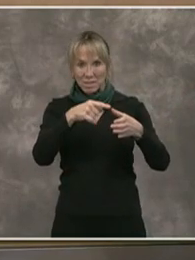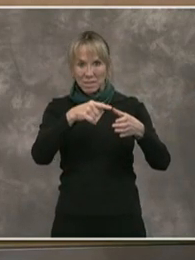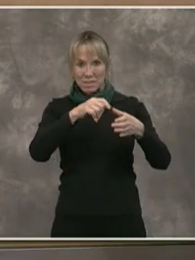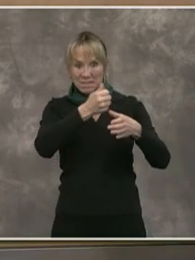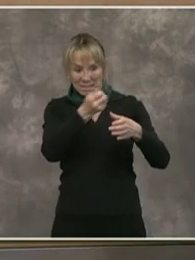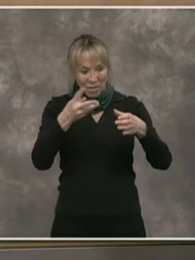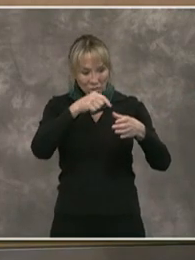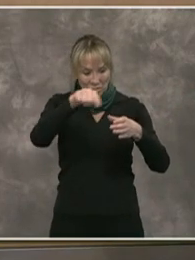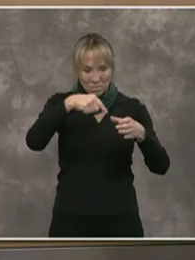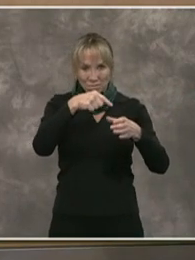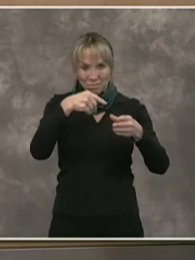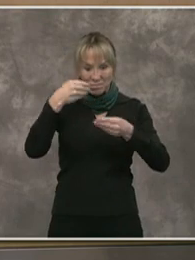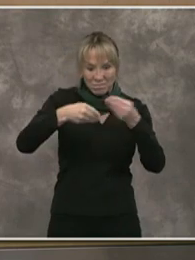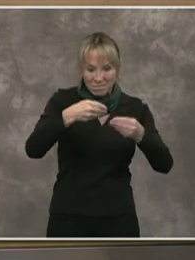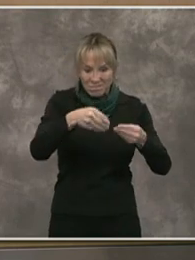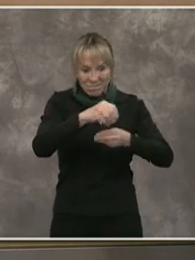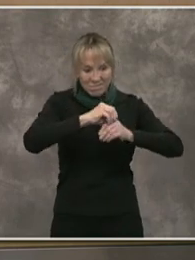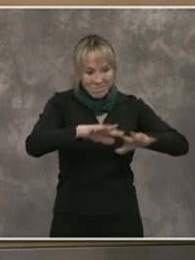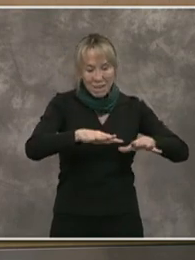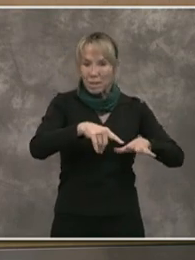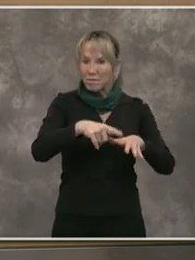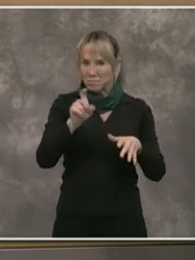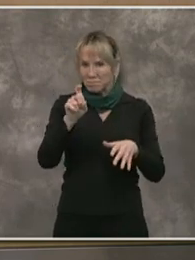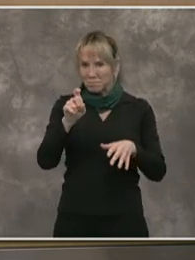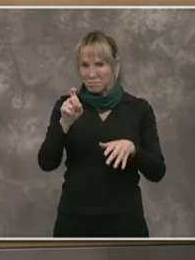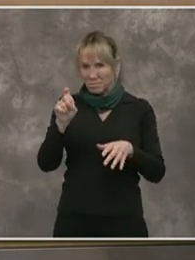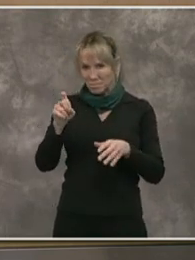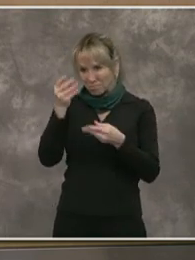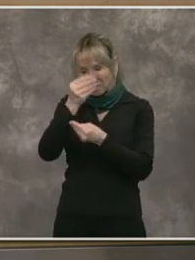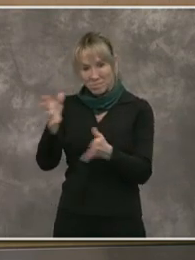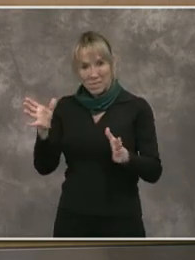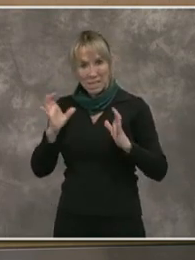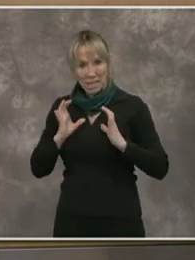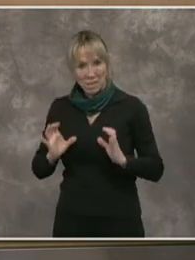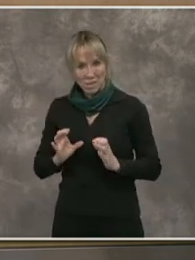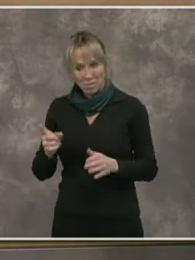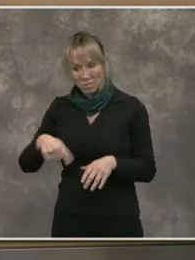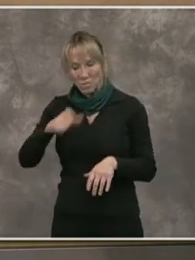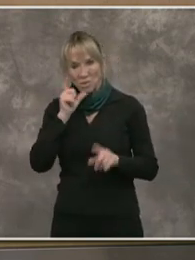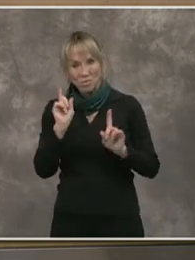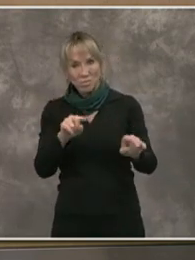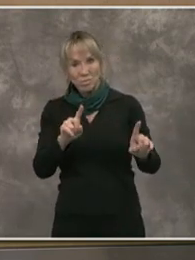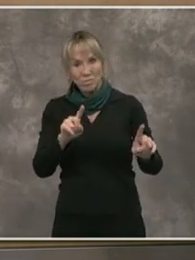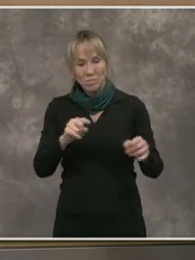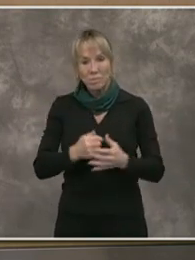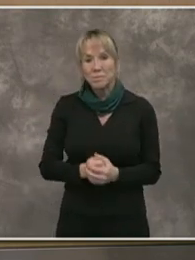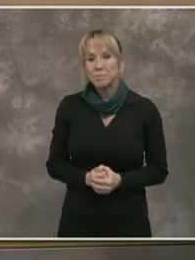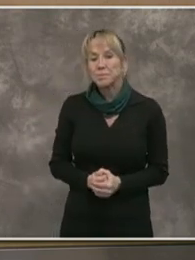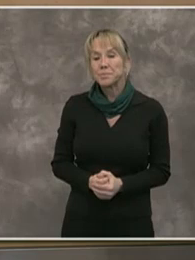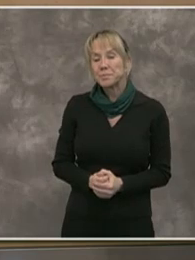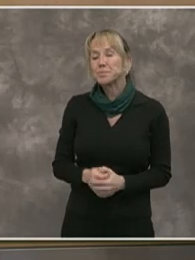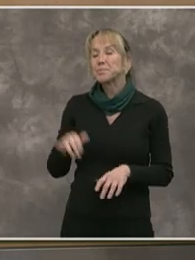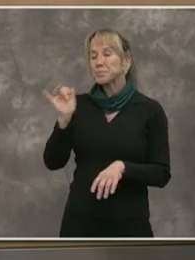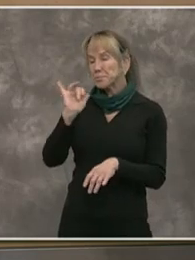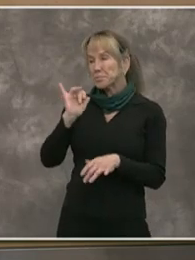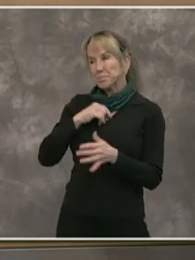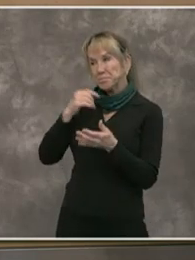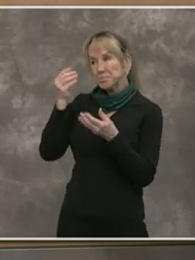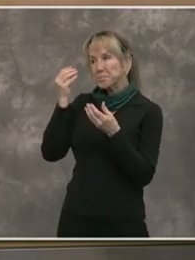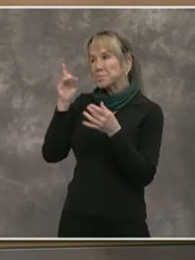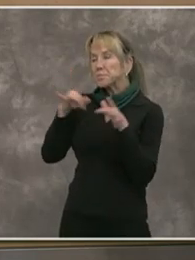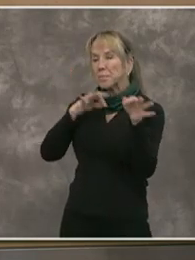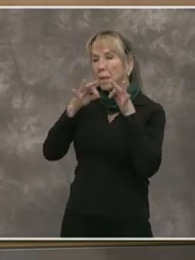Well, as we have explained on numerous occasions in terms of our contact or case investigation and